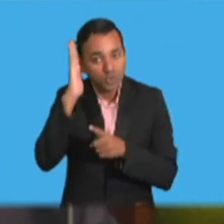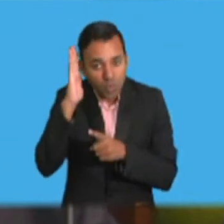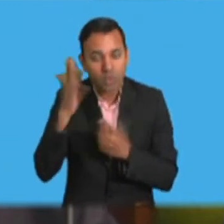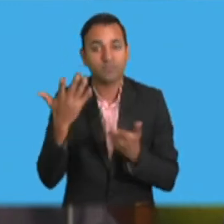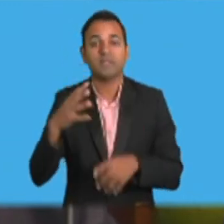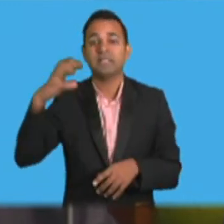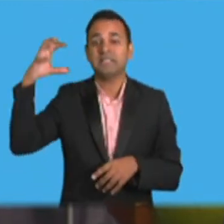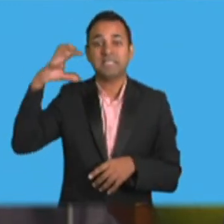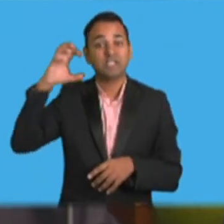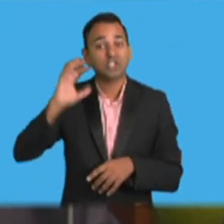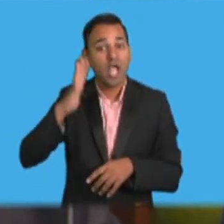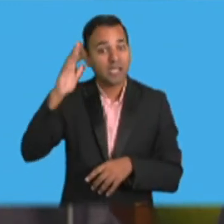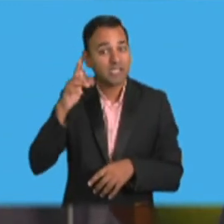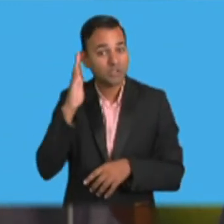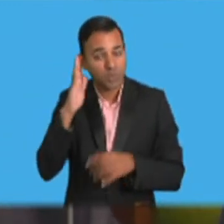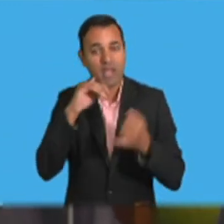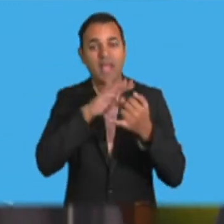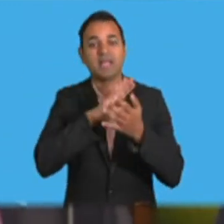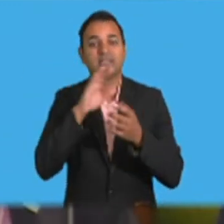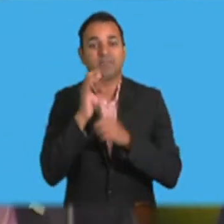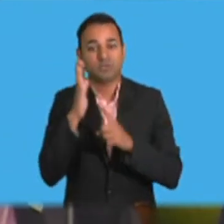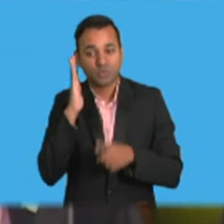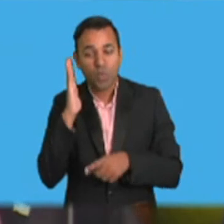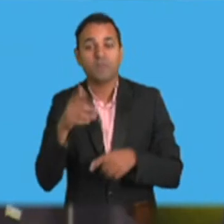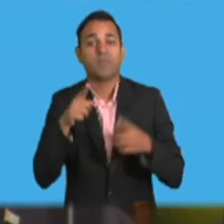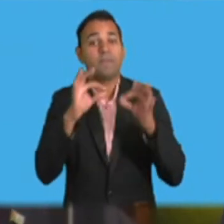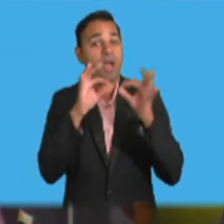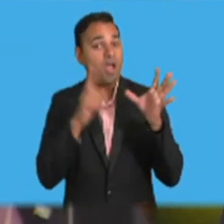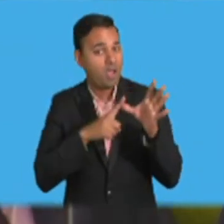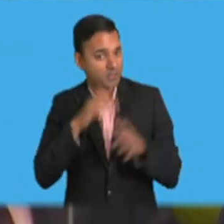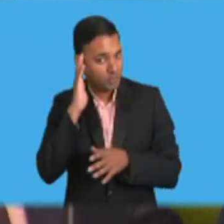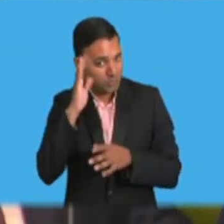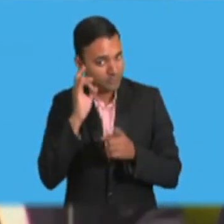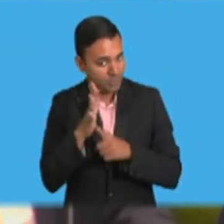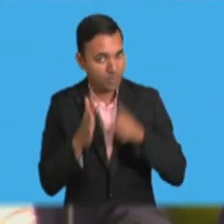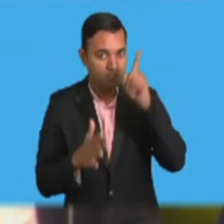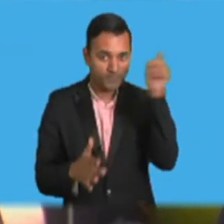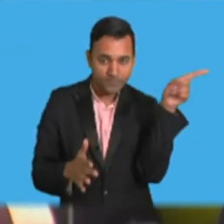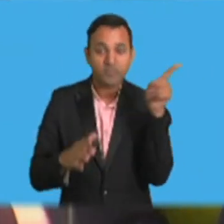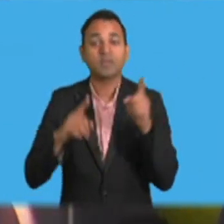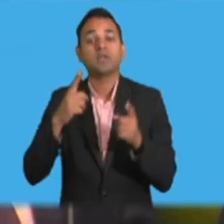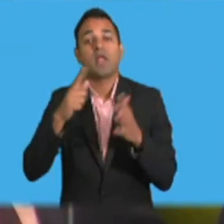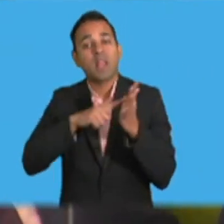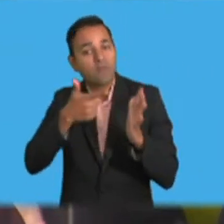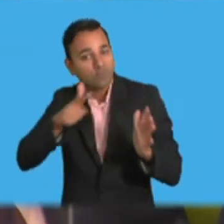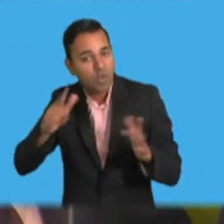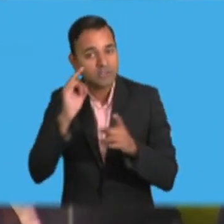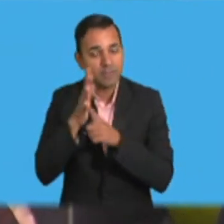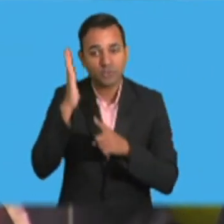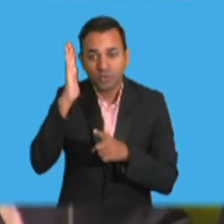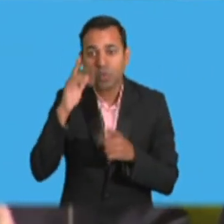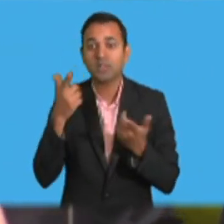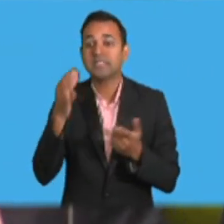Early Intervention Center, Bar School for Special Education, Nora Fraser Special School, again, Singapore Special